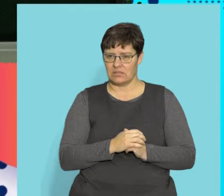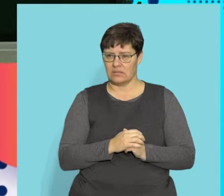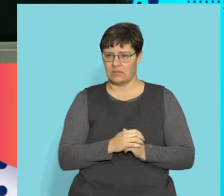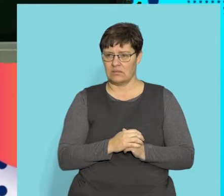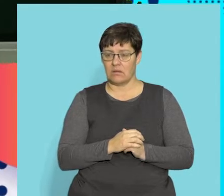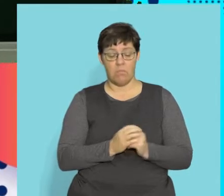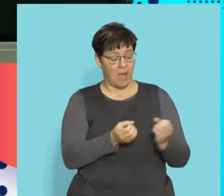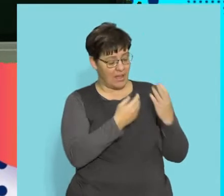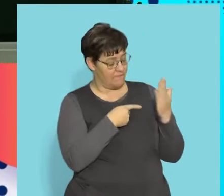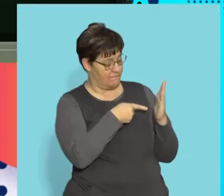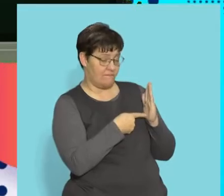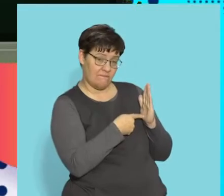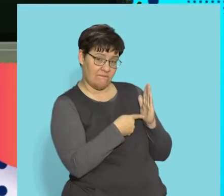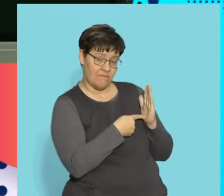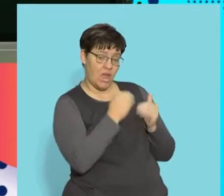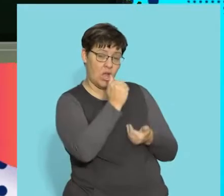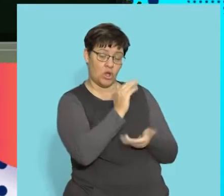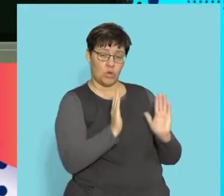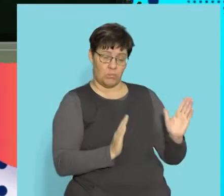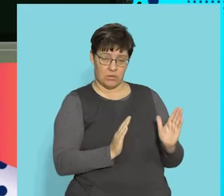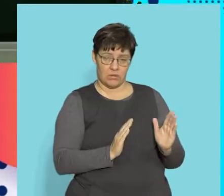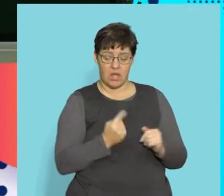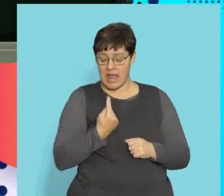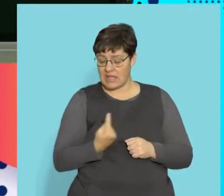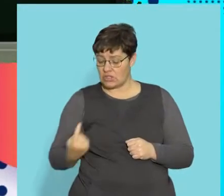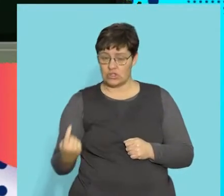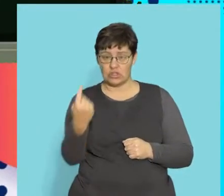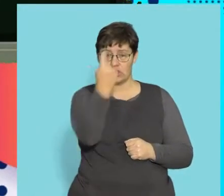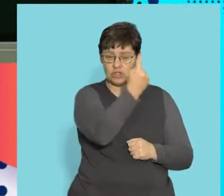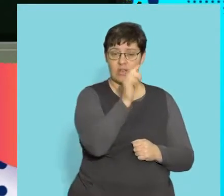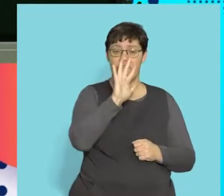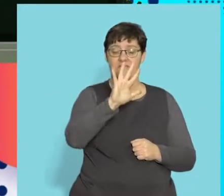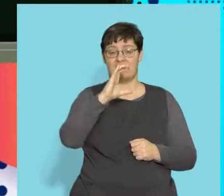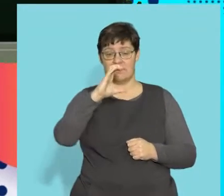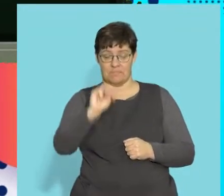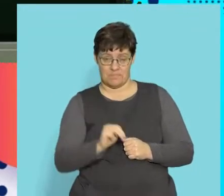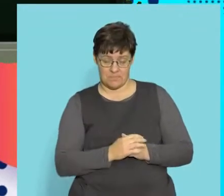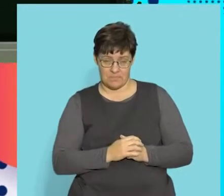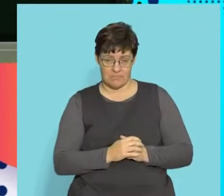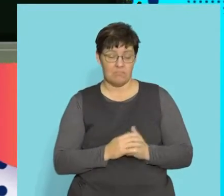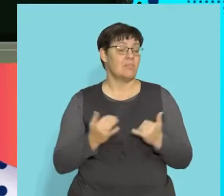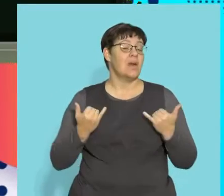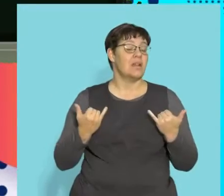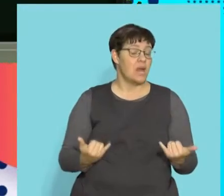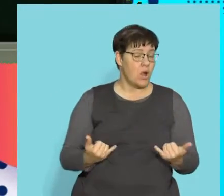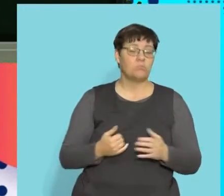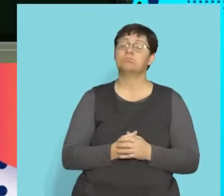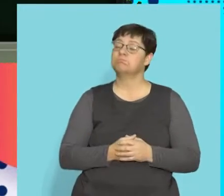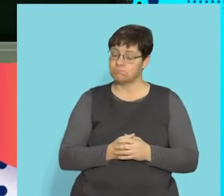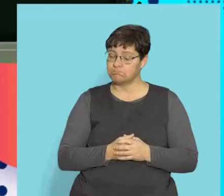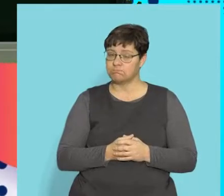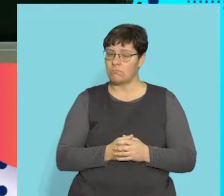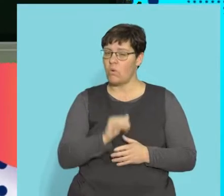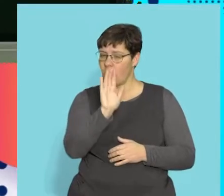us to look at what we've been given. We've been given a cube where each side is 5 centimeters. Now